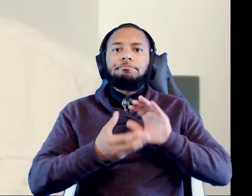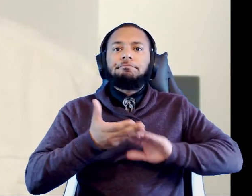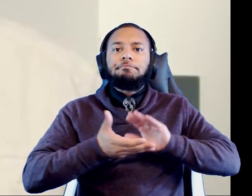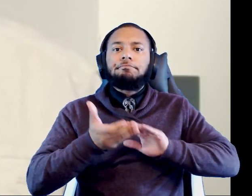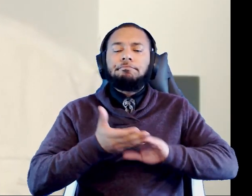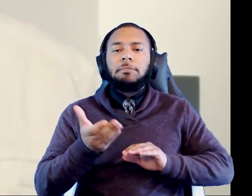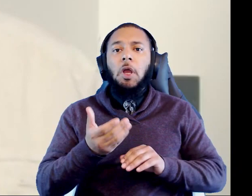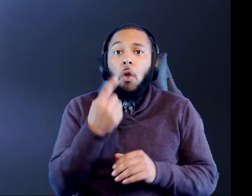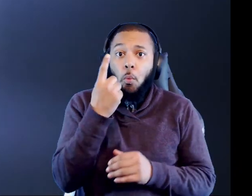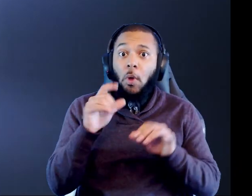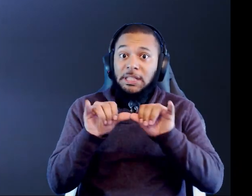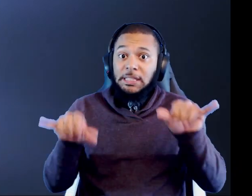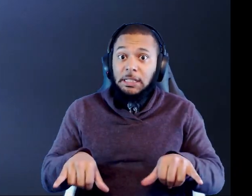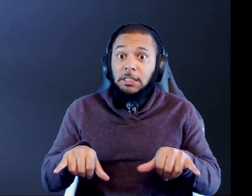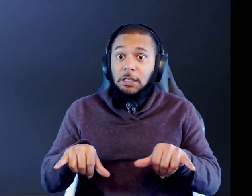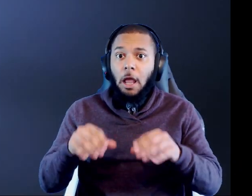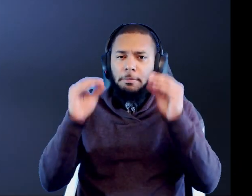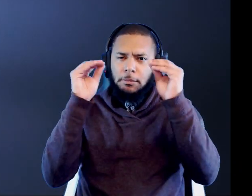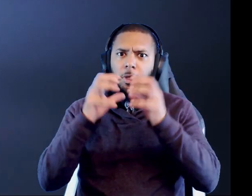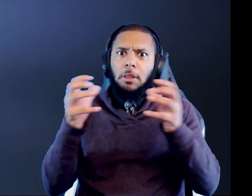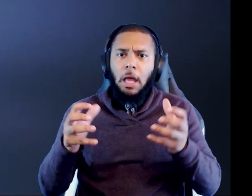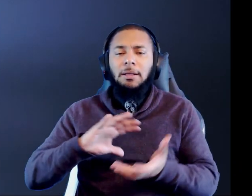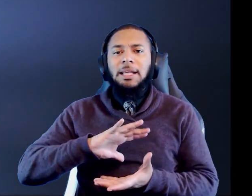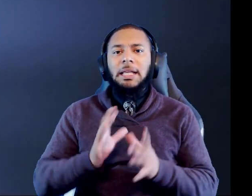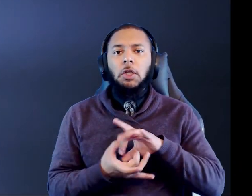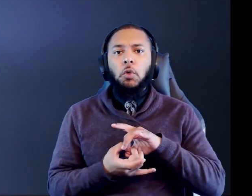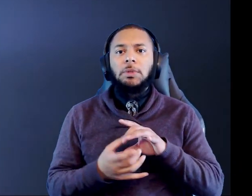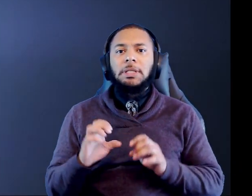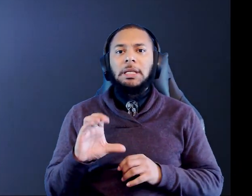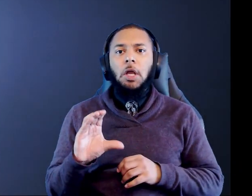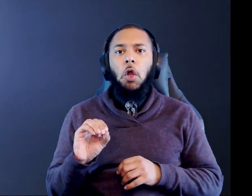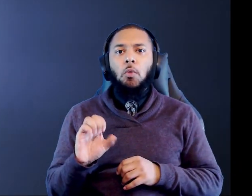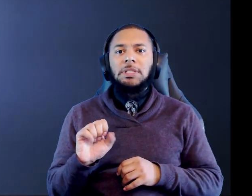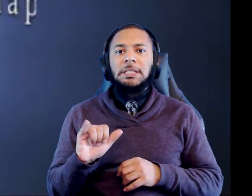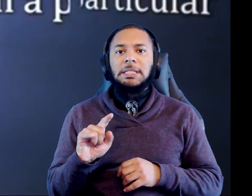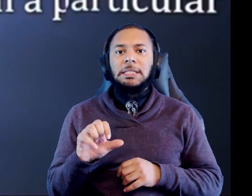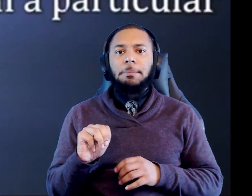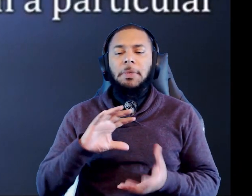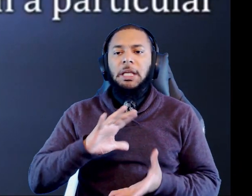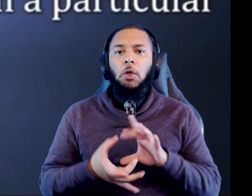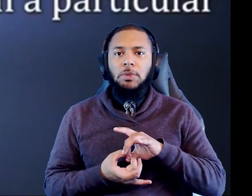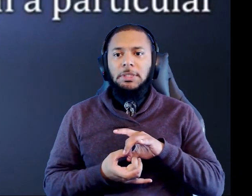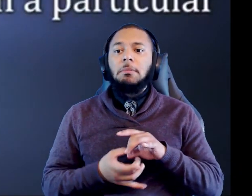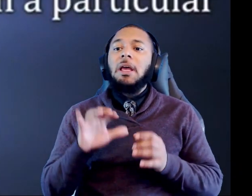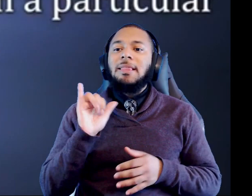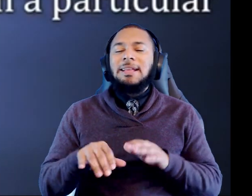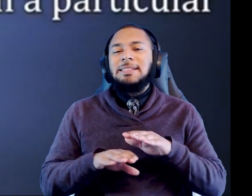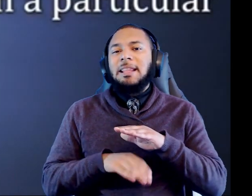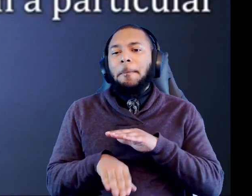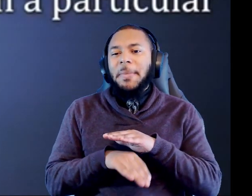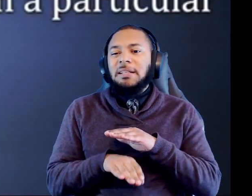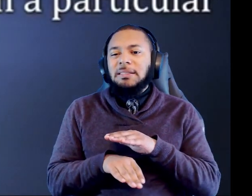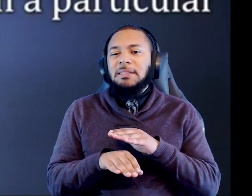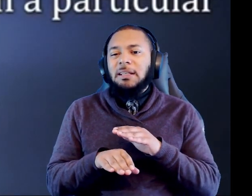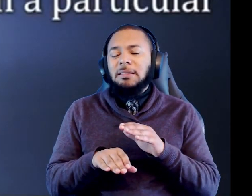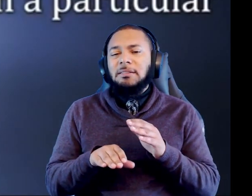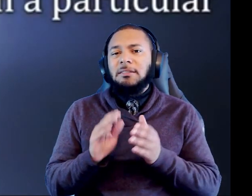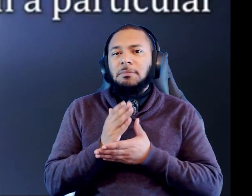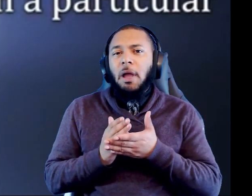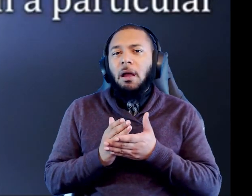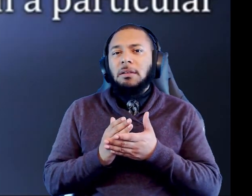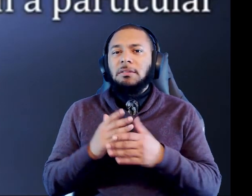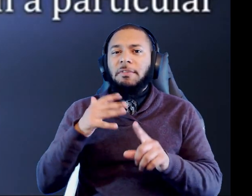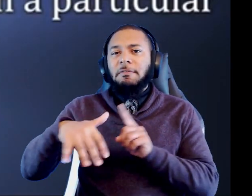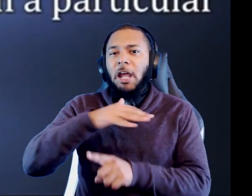system that you're going to hear a lot about is ecosystems. An ecosystem is the basic unit of the